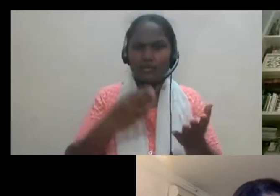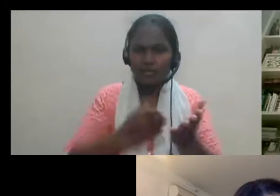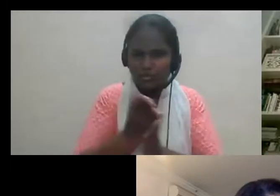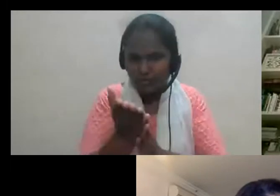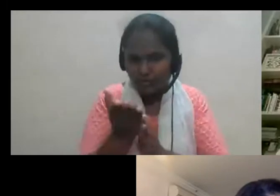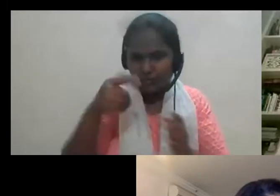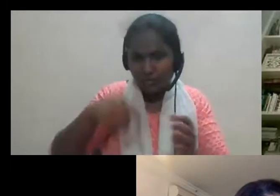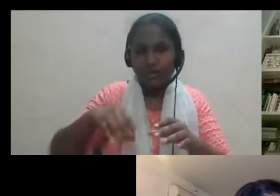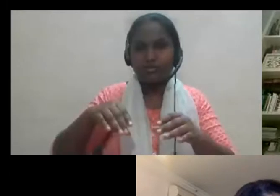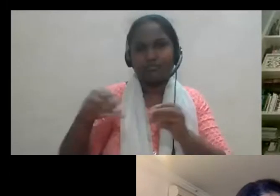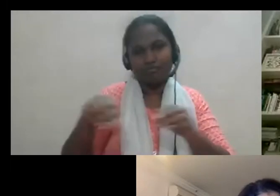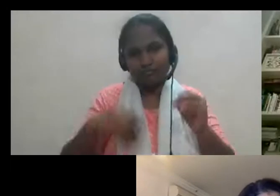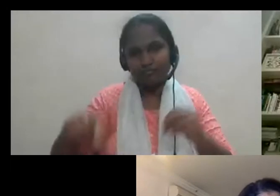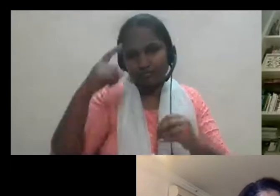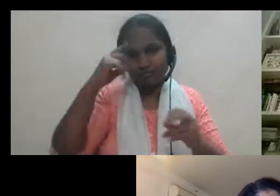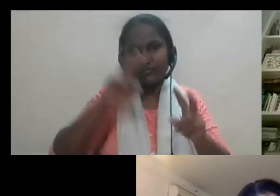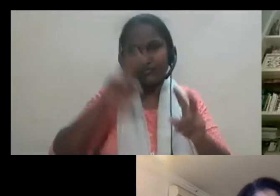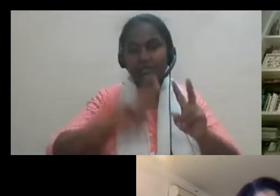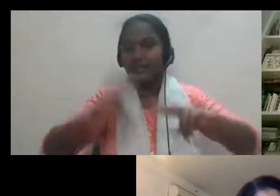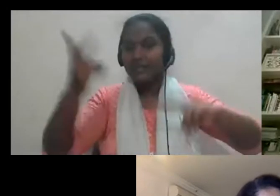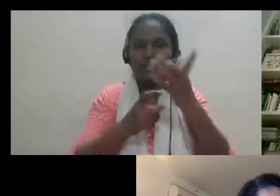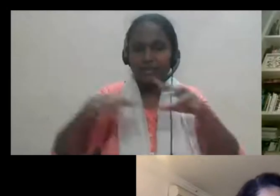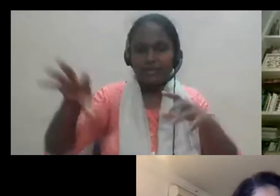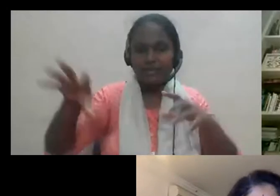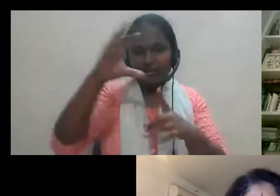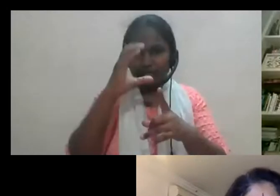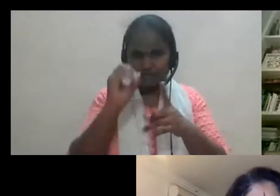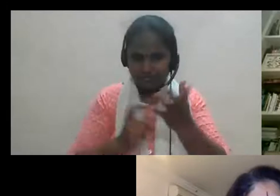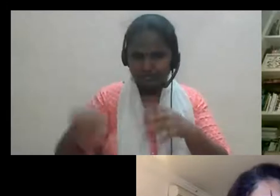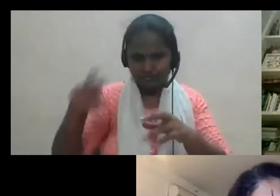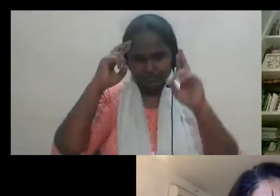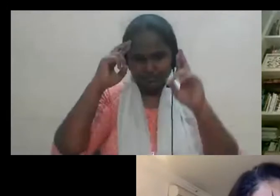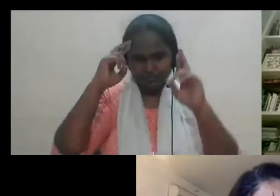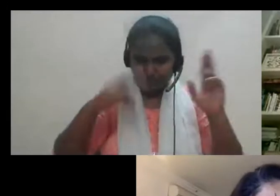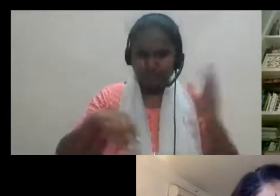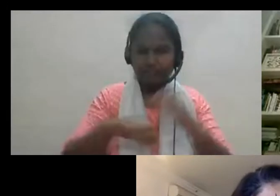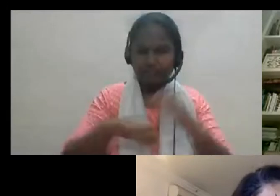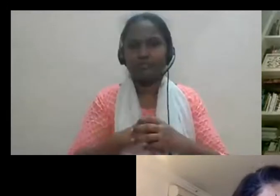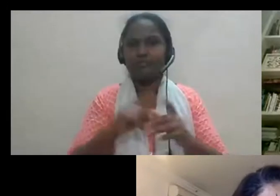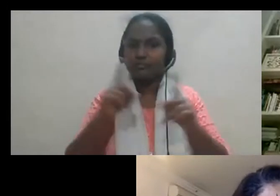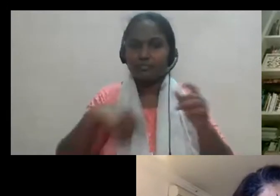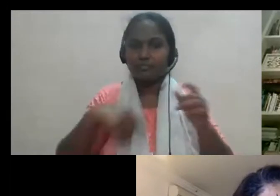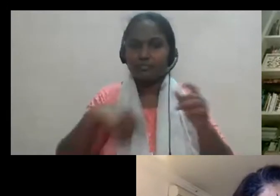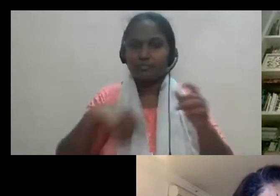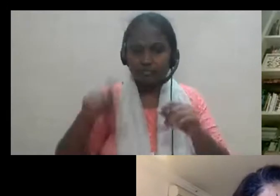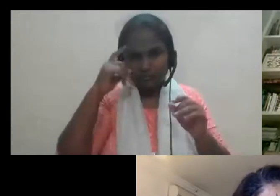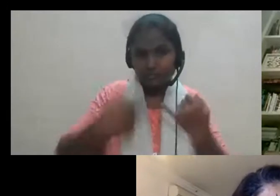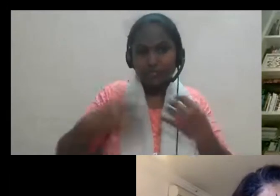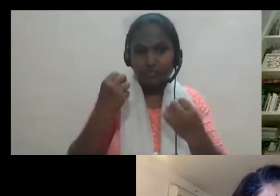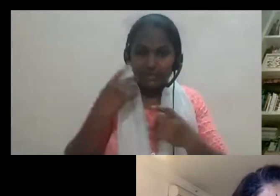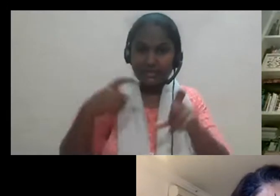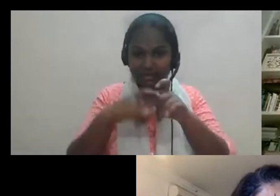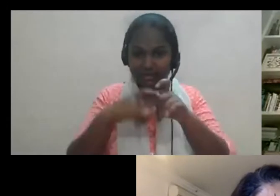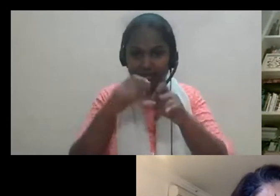moment in different parts of the country. So hopefully, you know, not all of it has been translated to English, I have